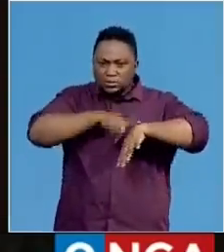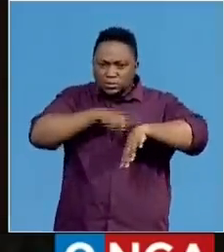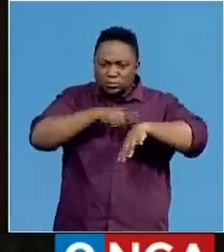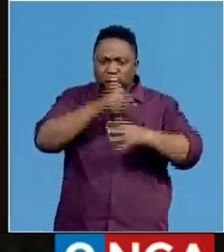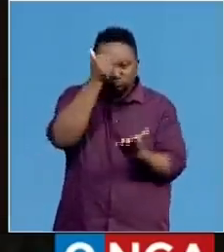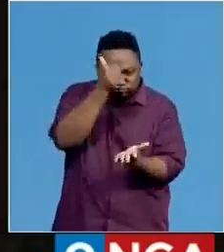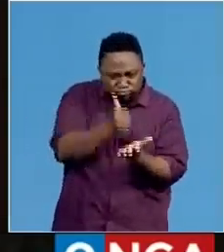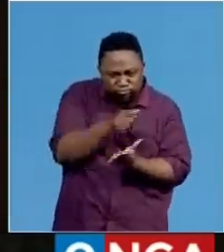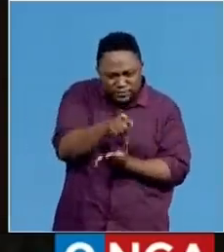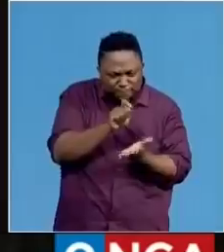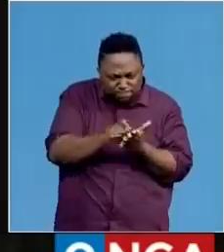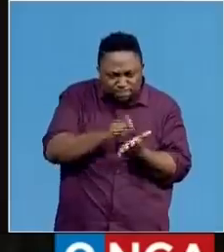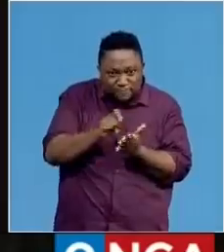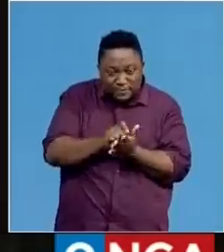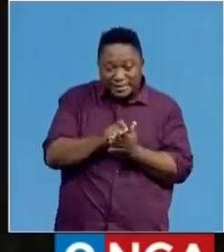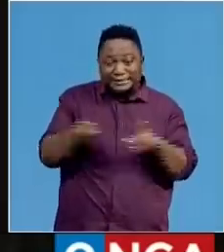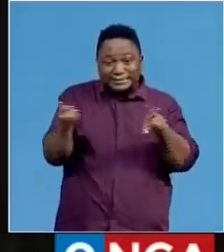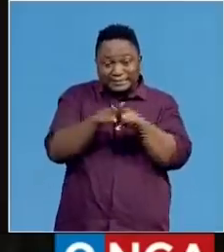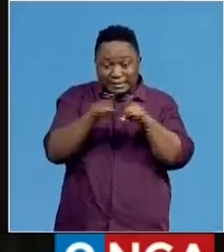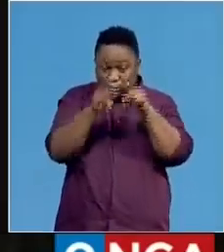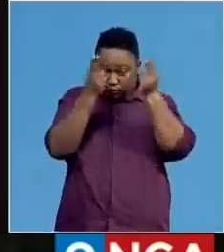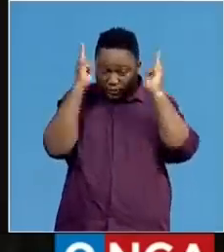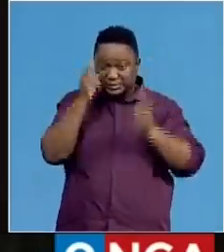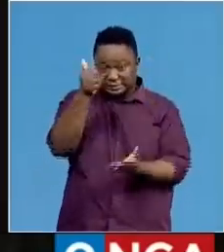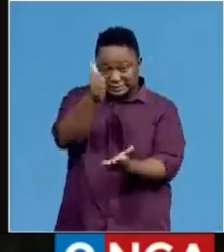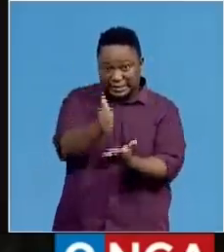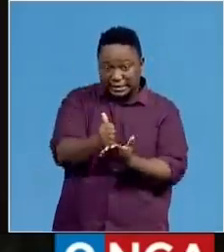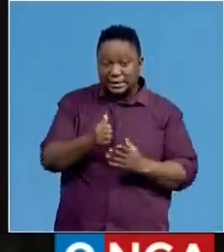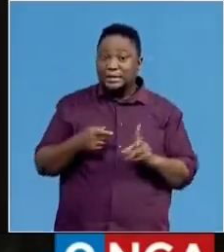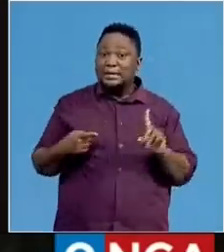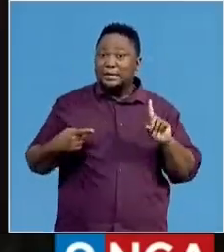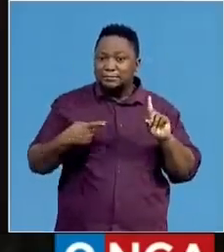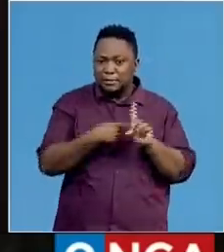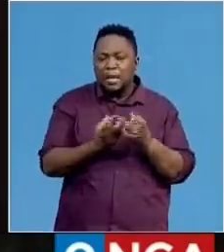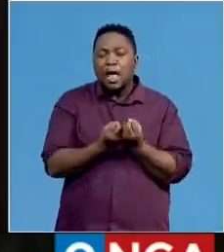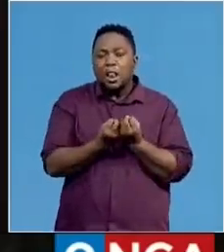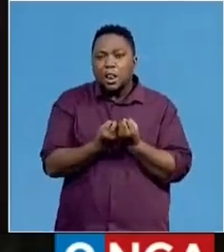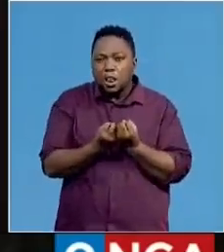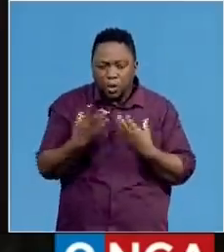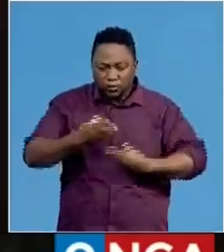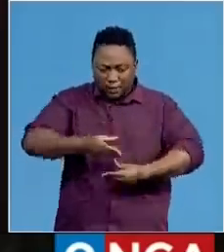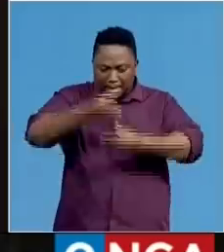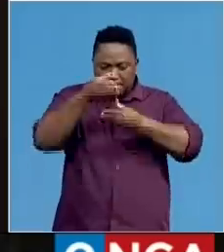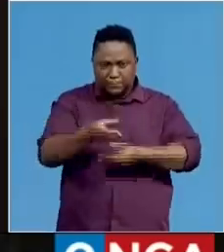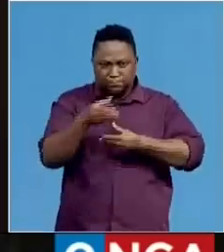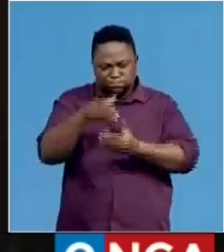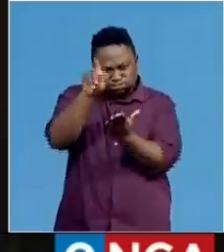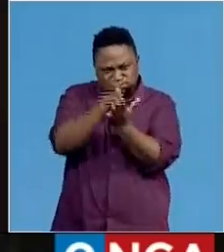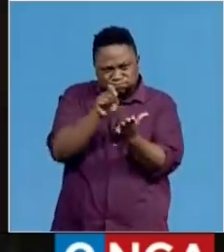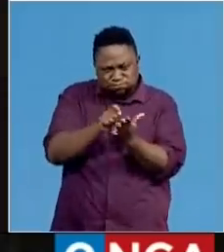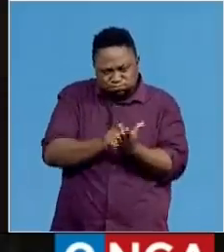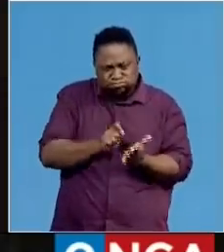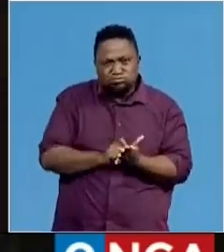used to live on this campus, and he left many of his manuscripts and his illustrations to